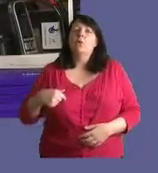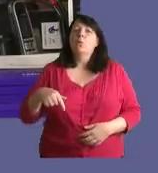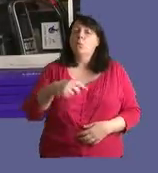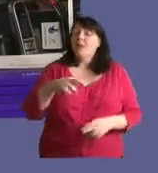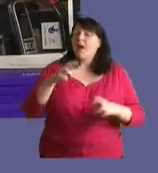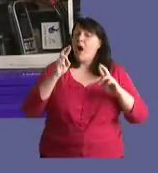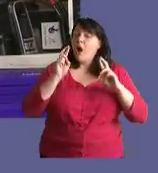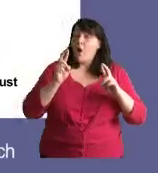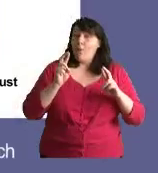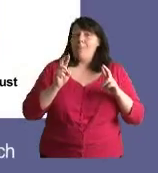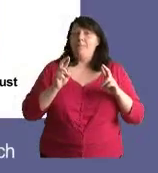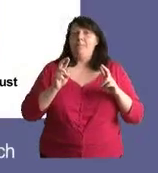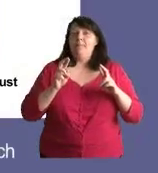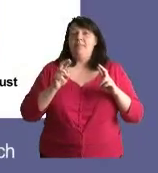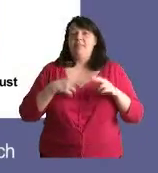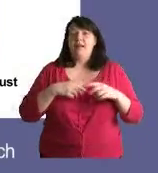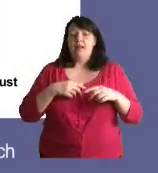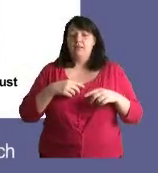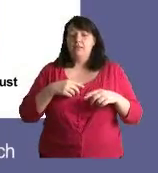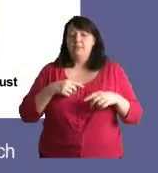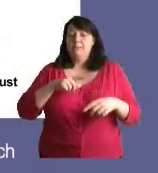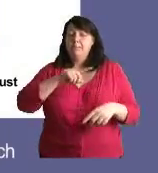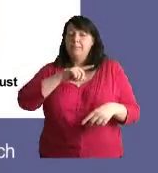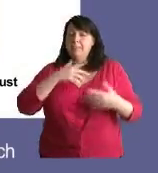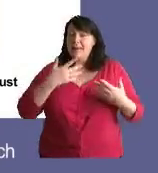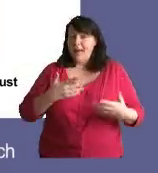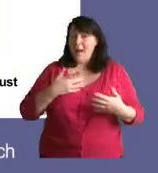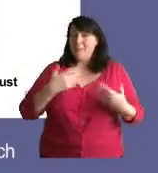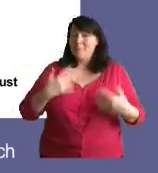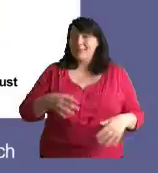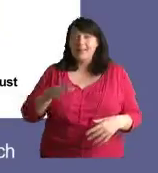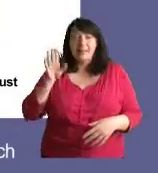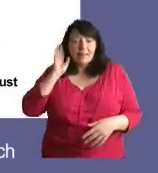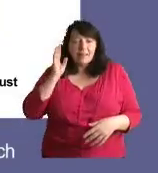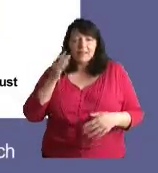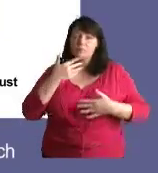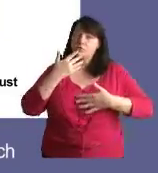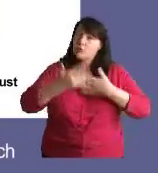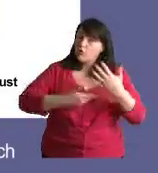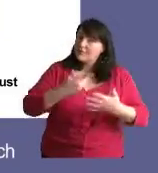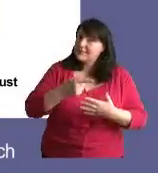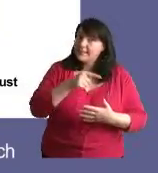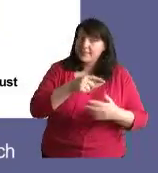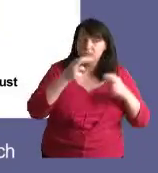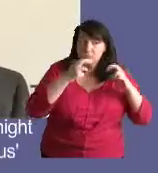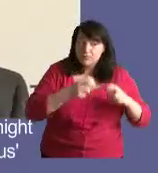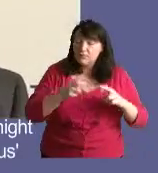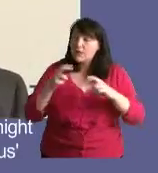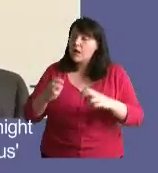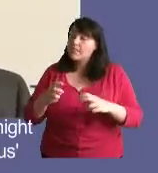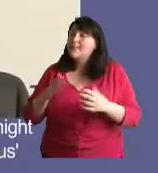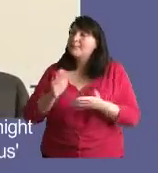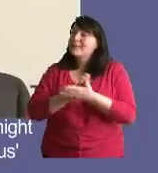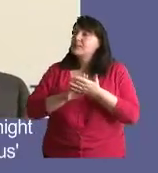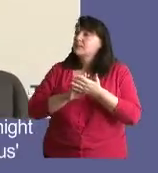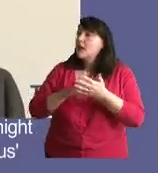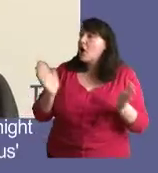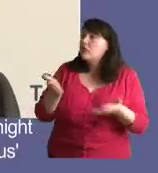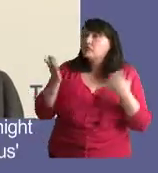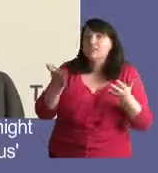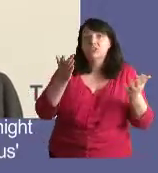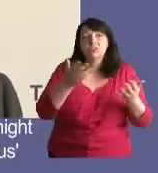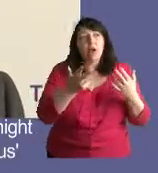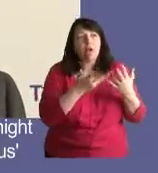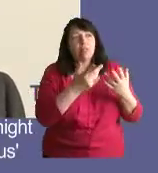What we hope is that by hearing these stories of these particular pieces of research, that will encourage